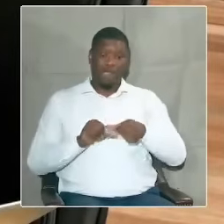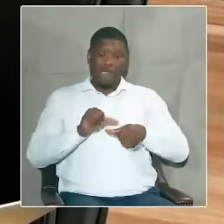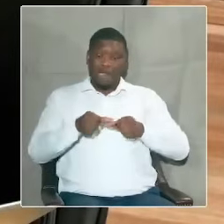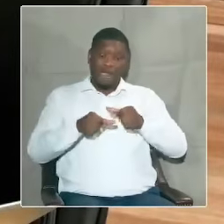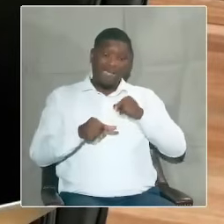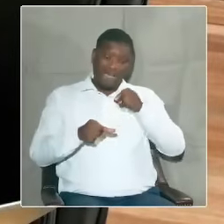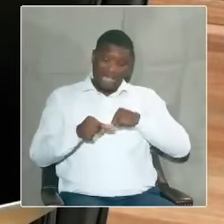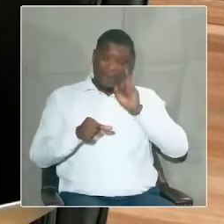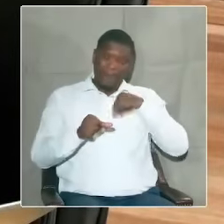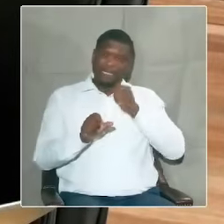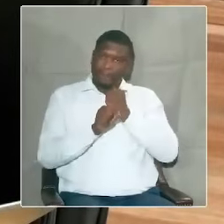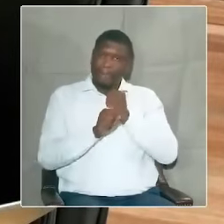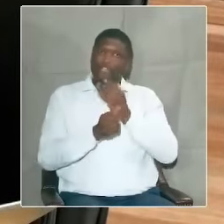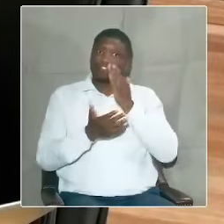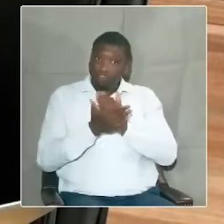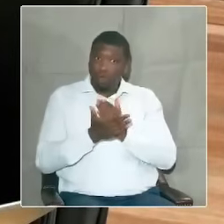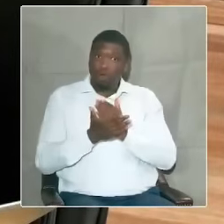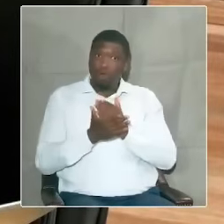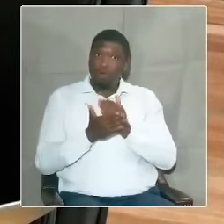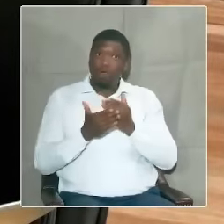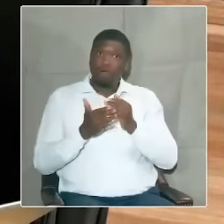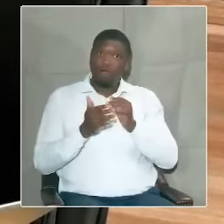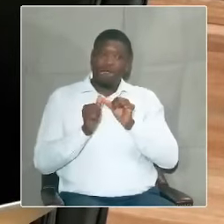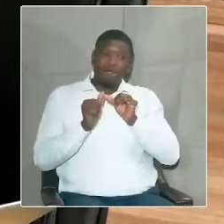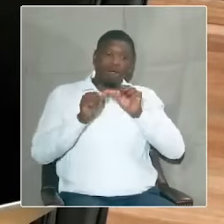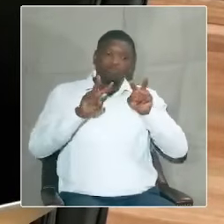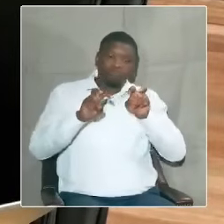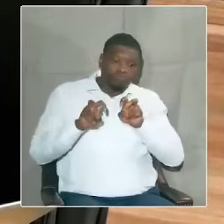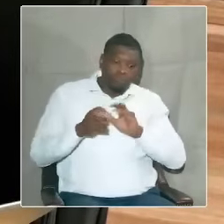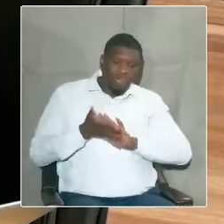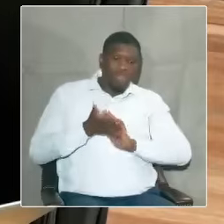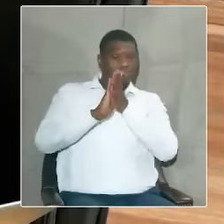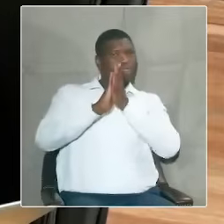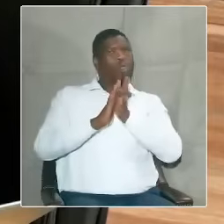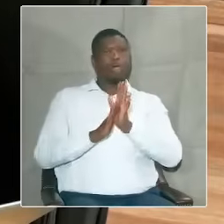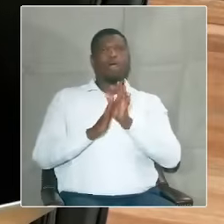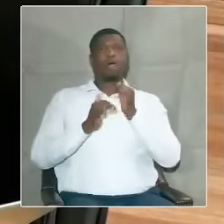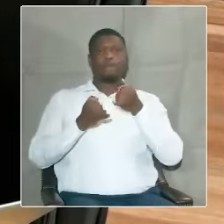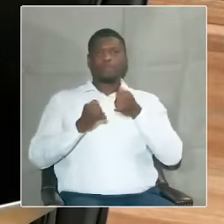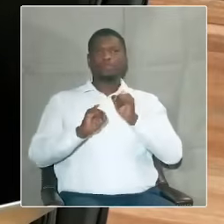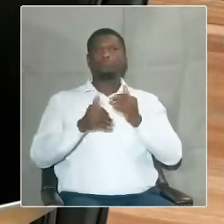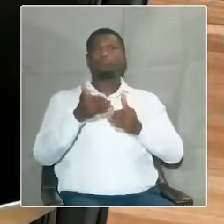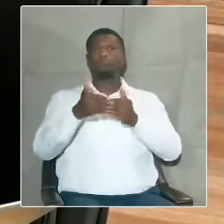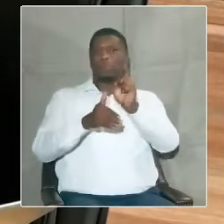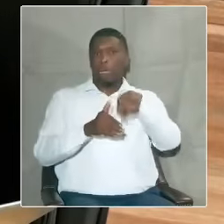that ongoing investigations are not disrupted or compromised.